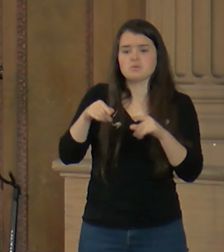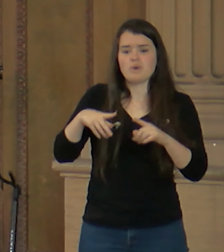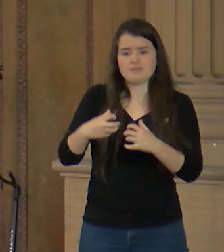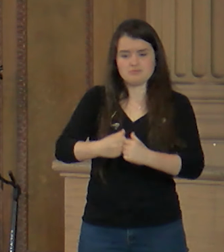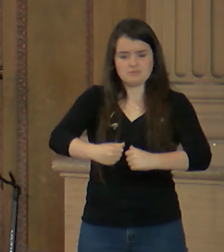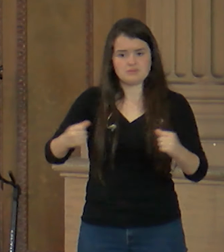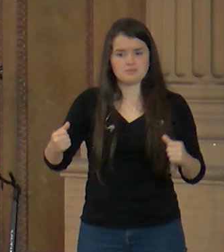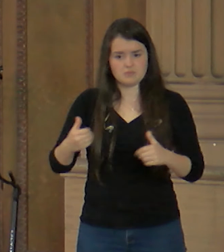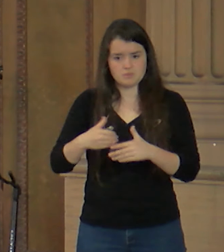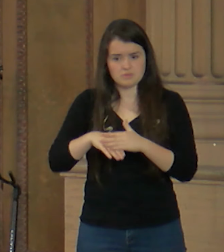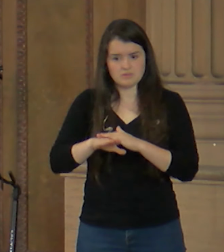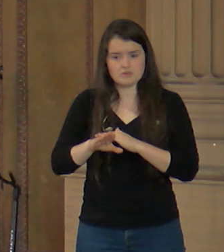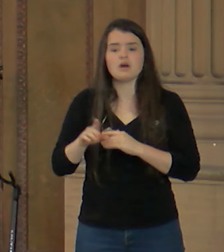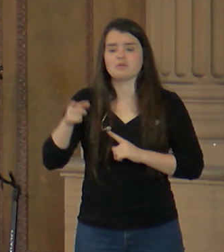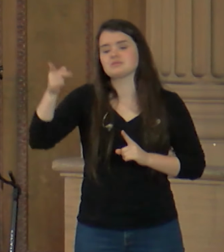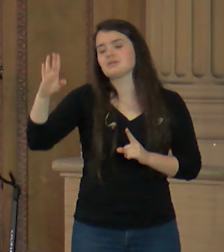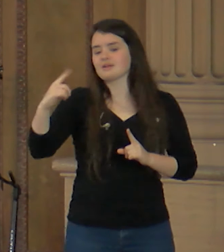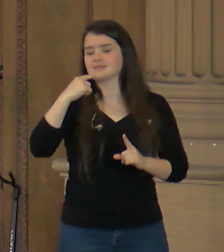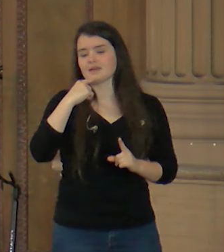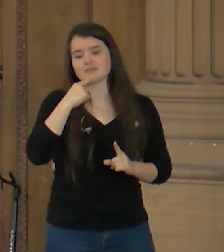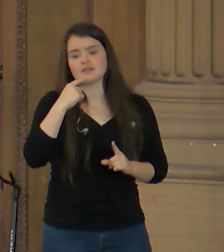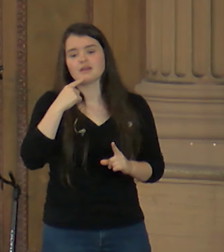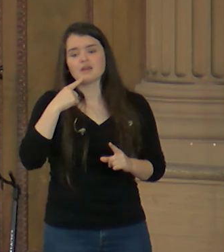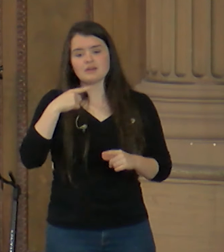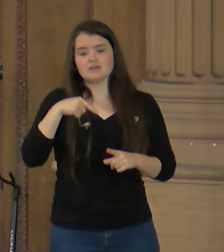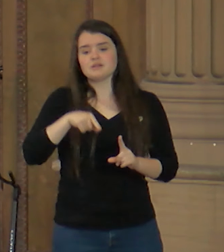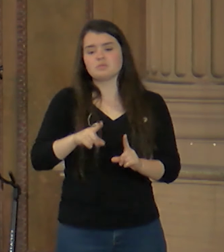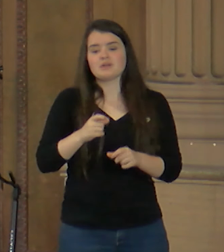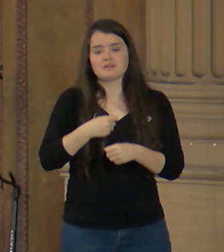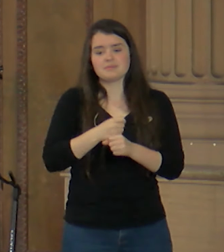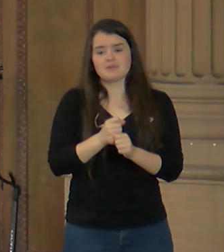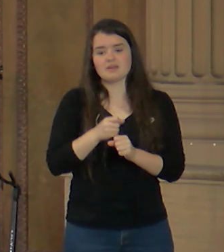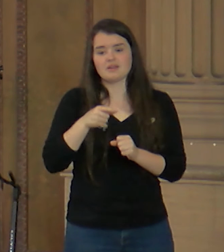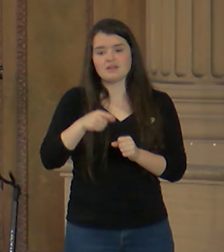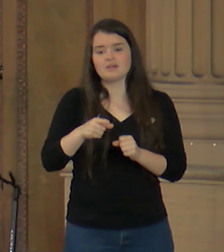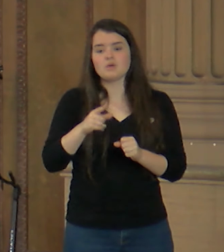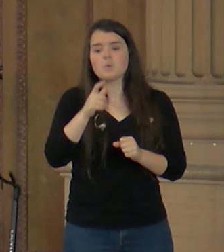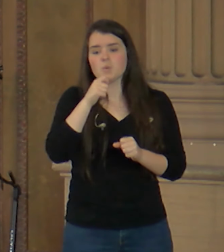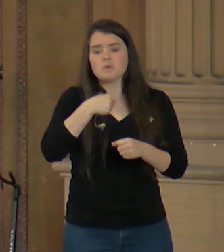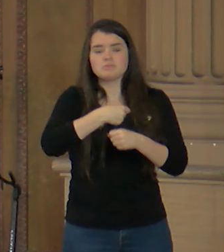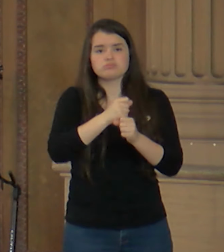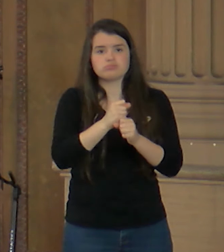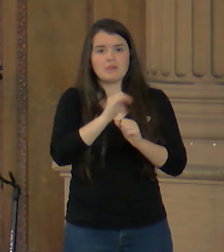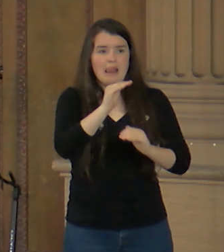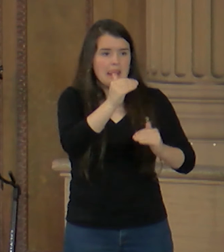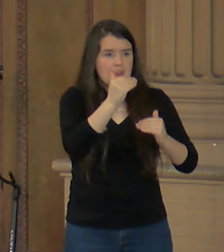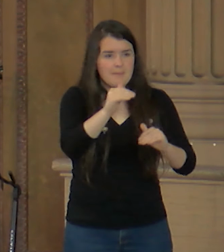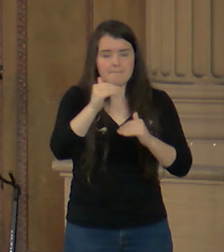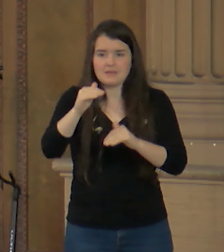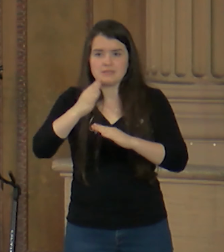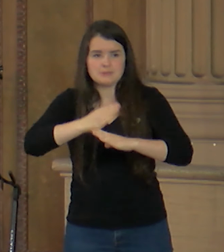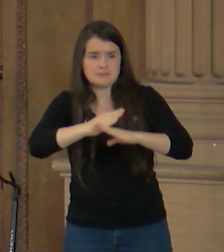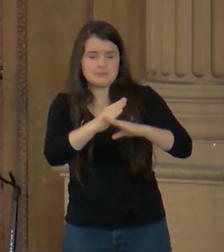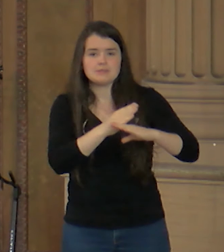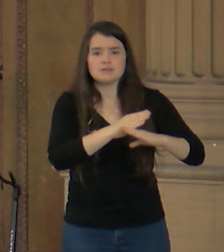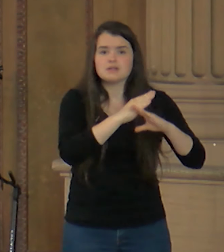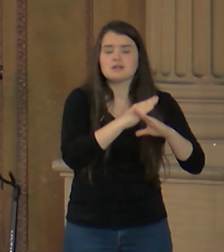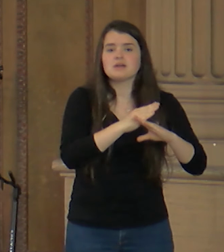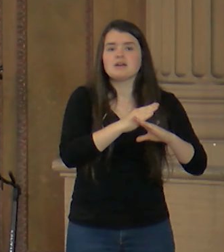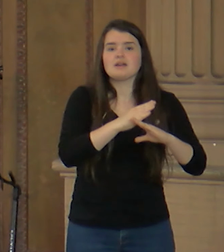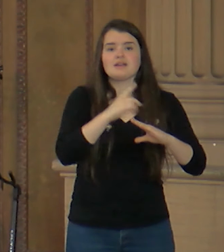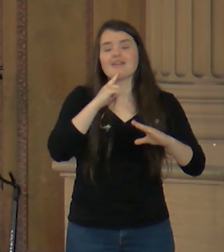thick darkness its swaddling band, and prescribed limits for it and set bars indoors, and said, 'Thus far shall you